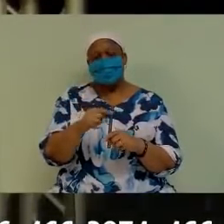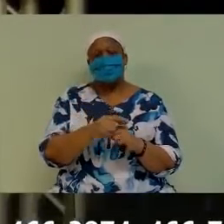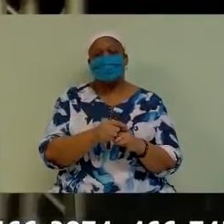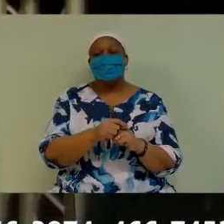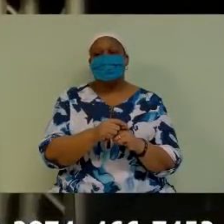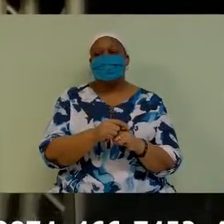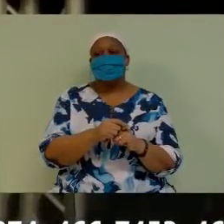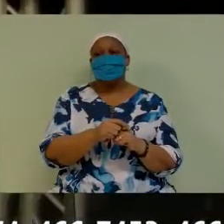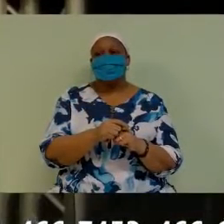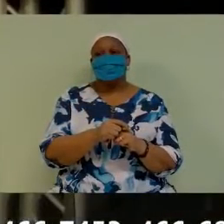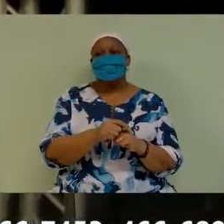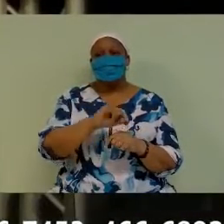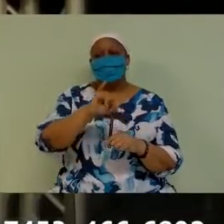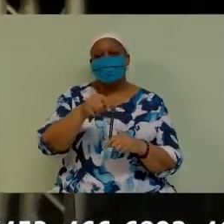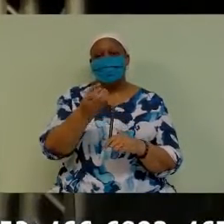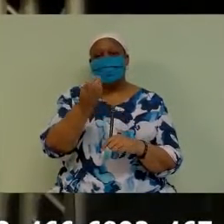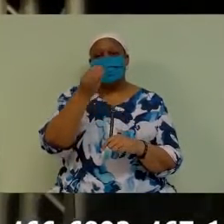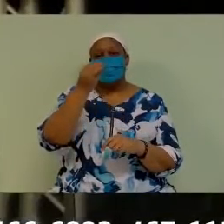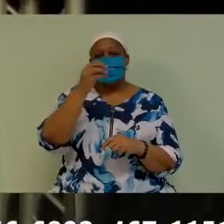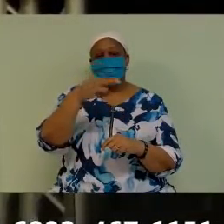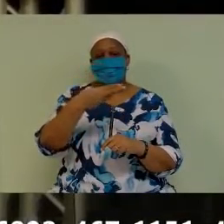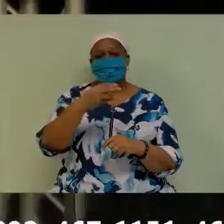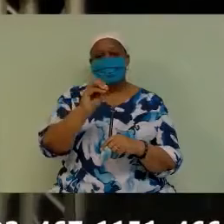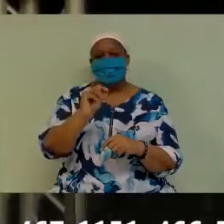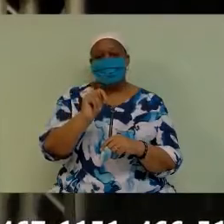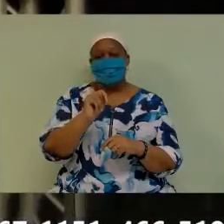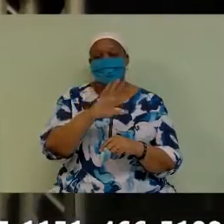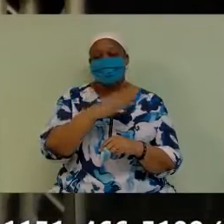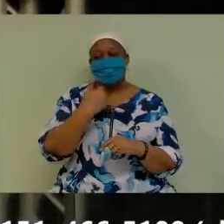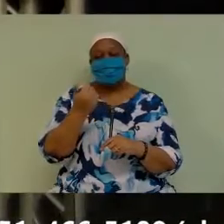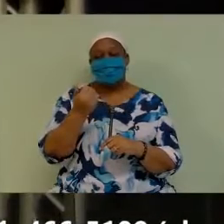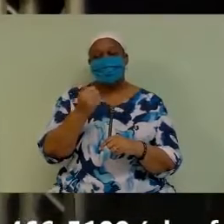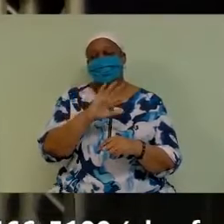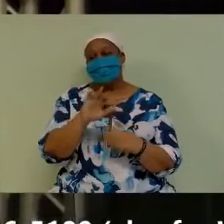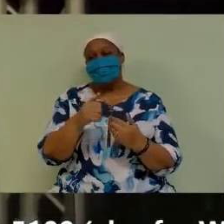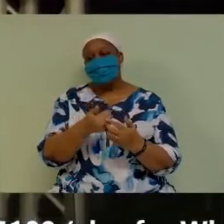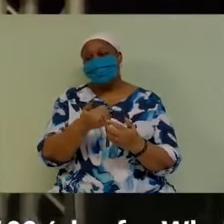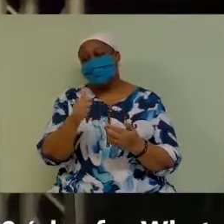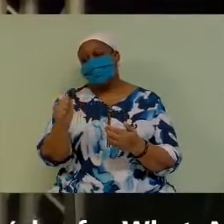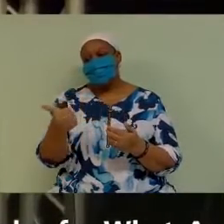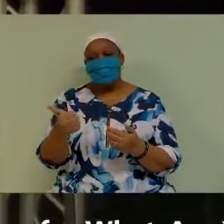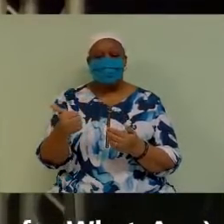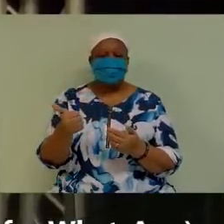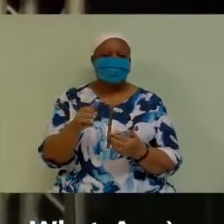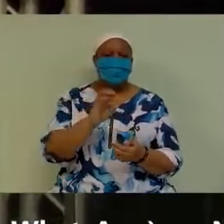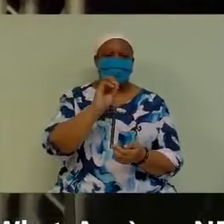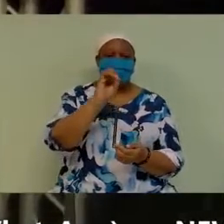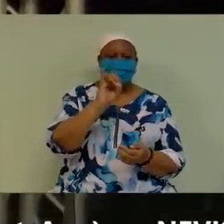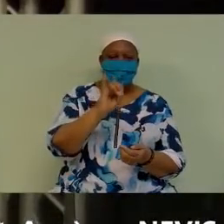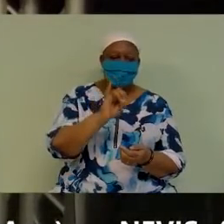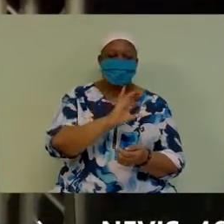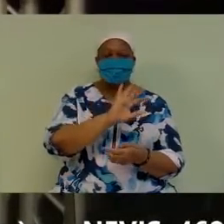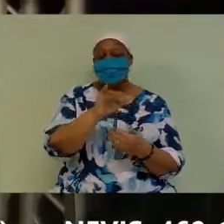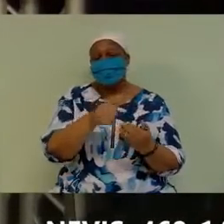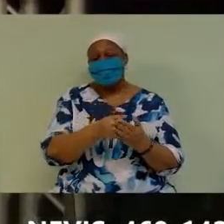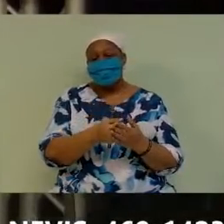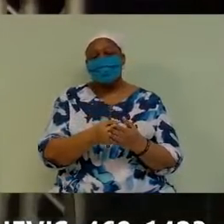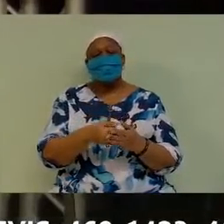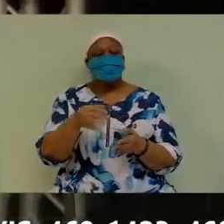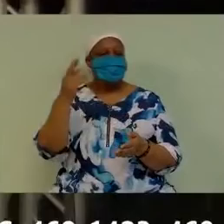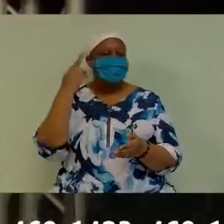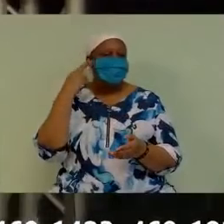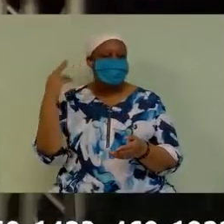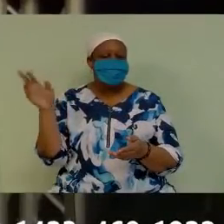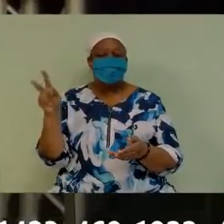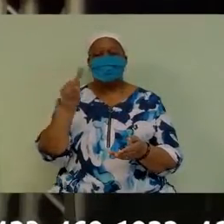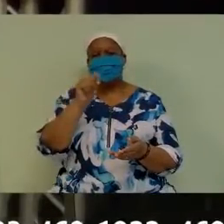John James and his staff at ZIZ, to Open Interactive, and to all the media who continue to